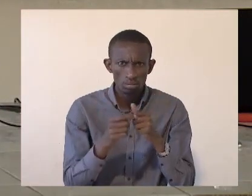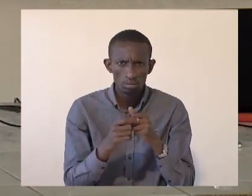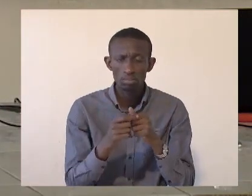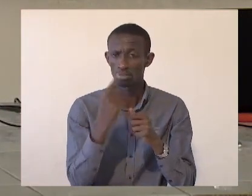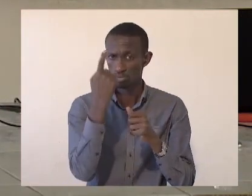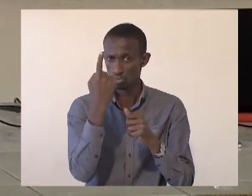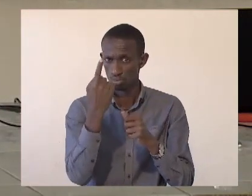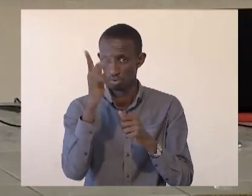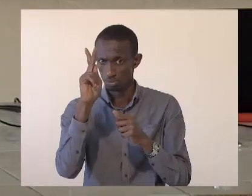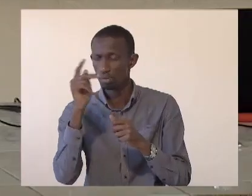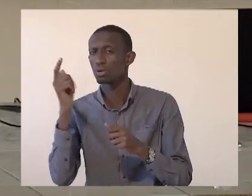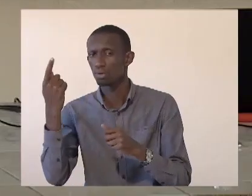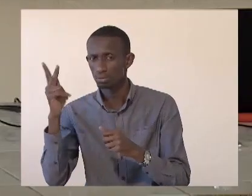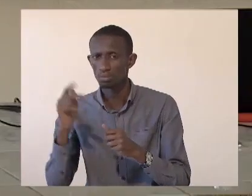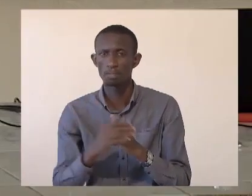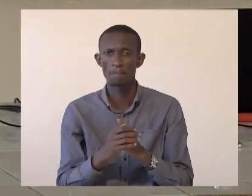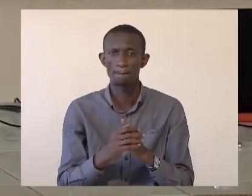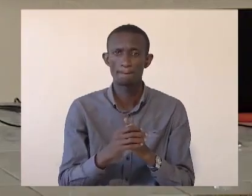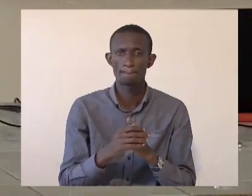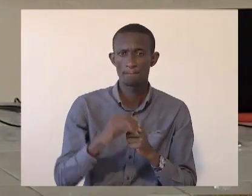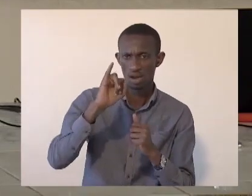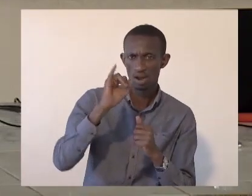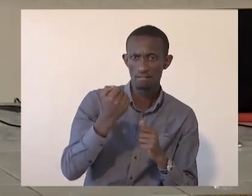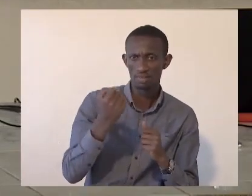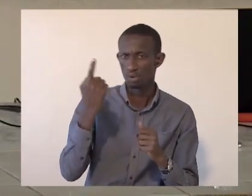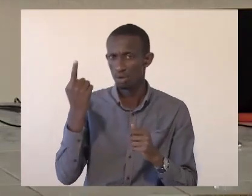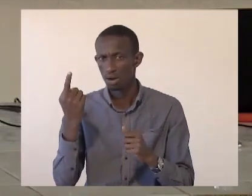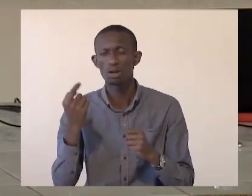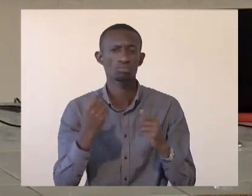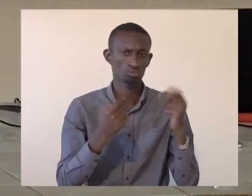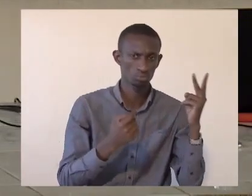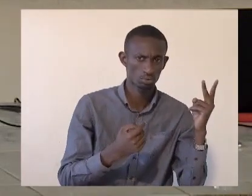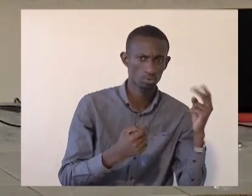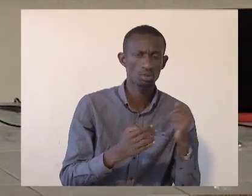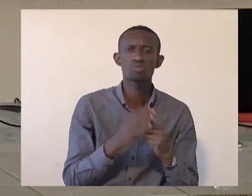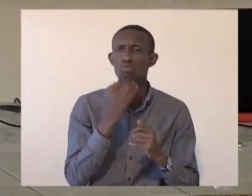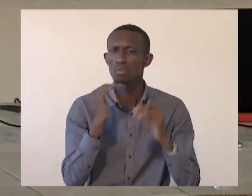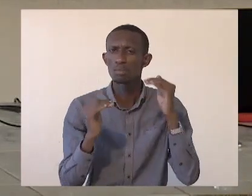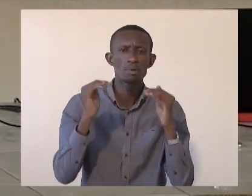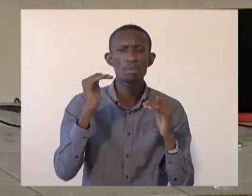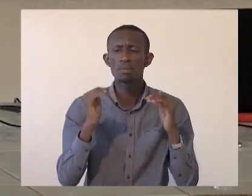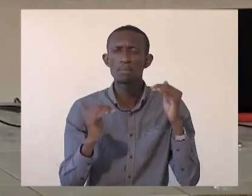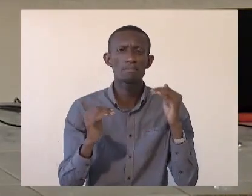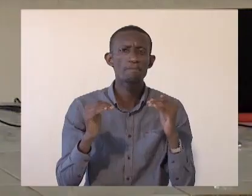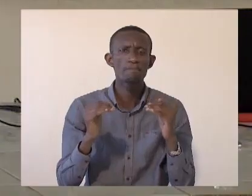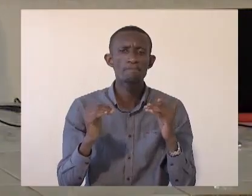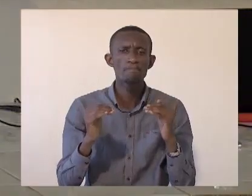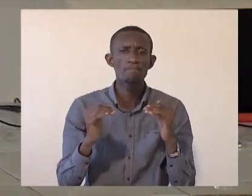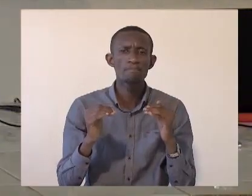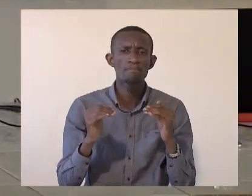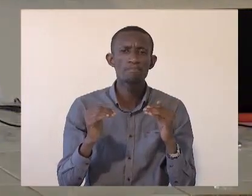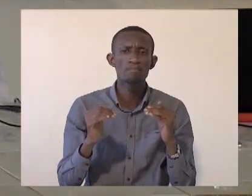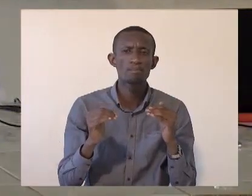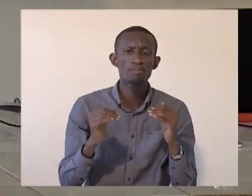One potassium, one potassium. Iodine, we have one here, and here we have two. So we have to balance, then two, and we put